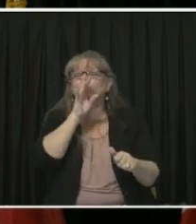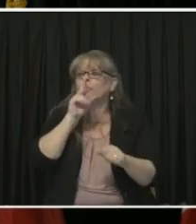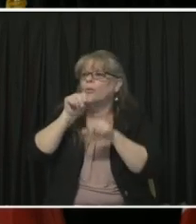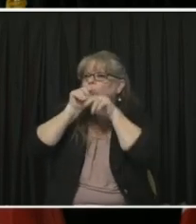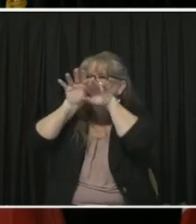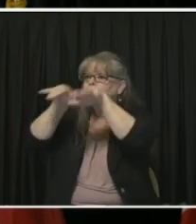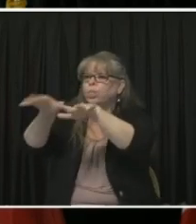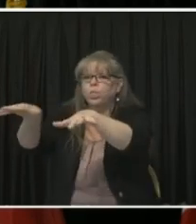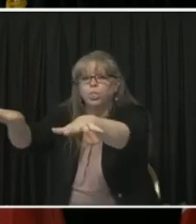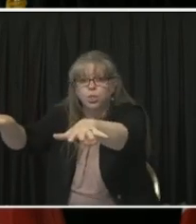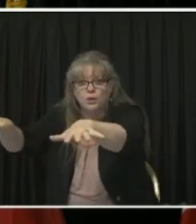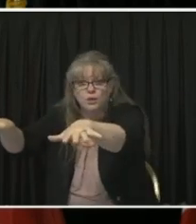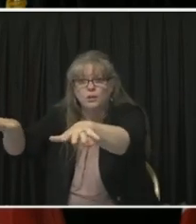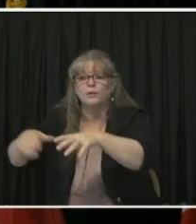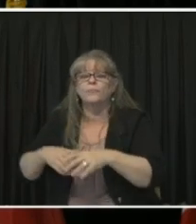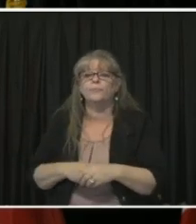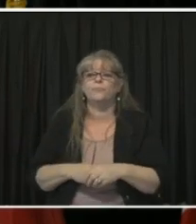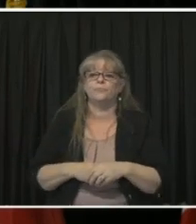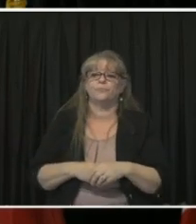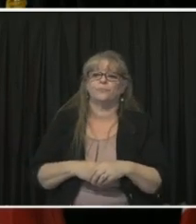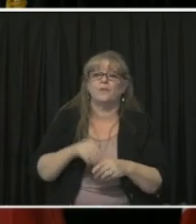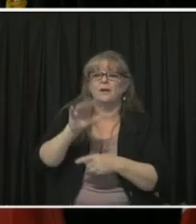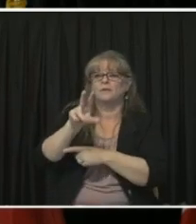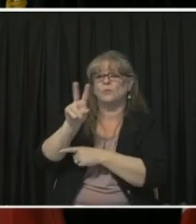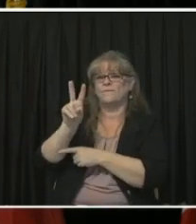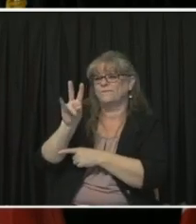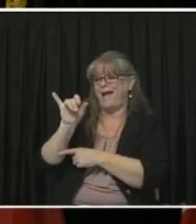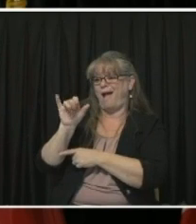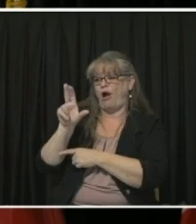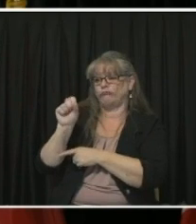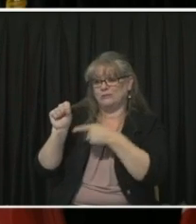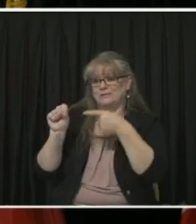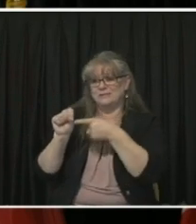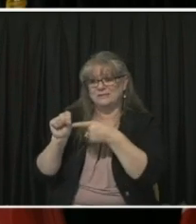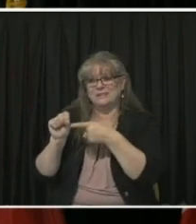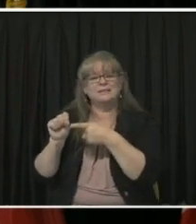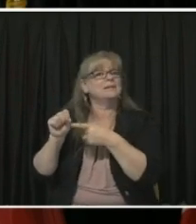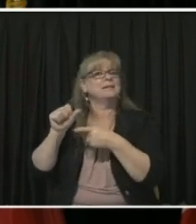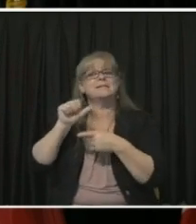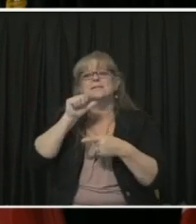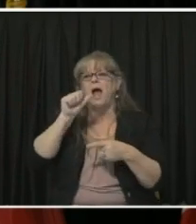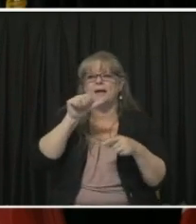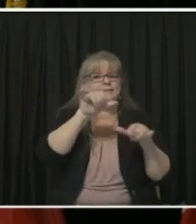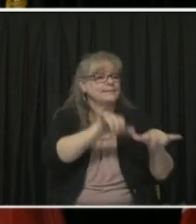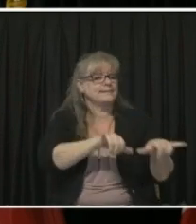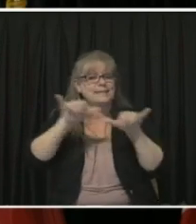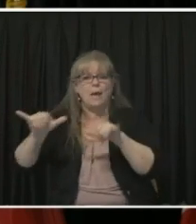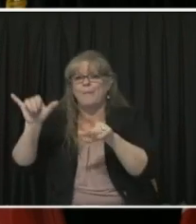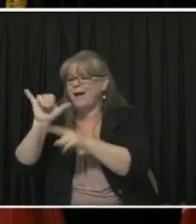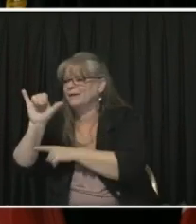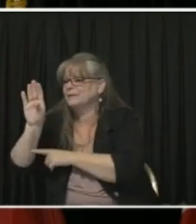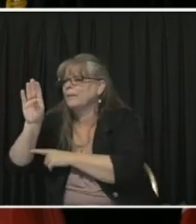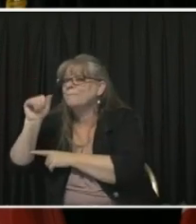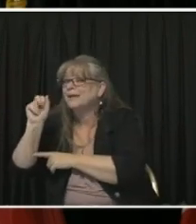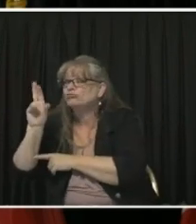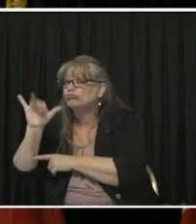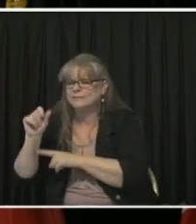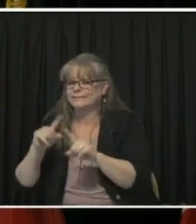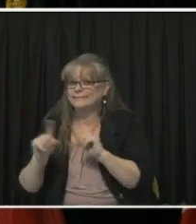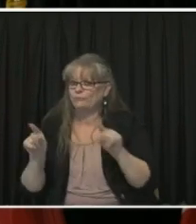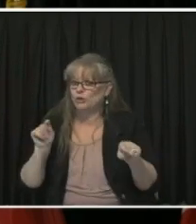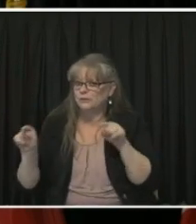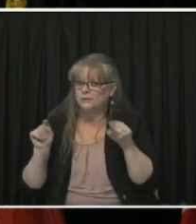Viruses are not alive in a technical sense, the way a bacterial infection is. That's one of the reasons that food is a lower risk for